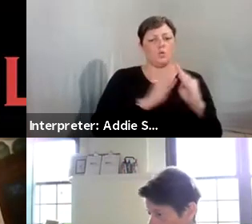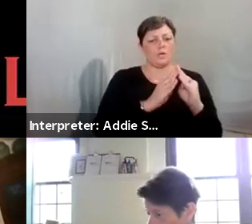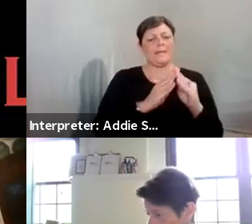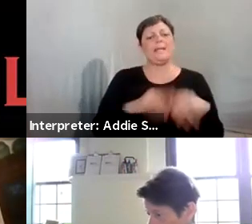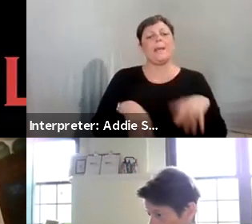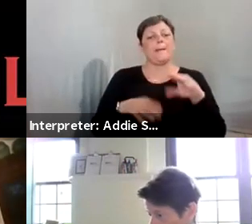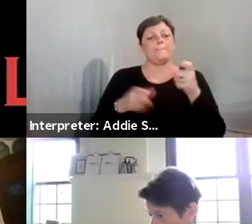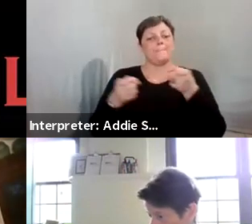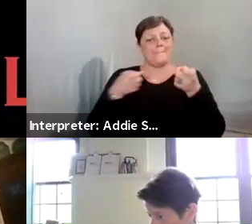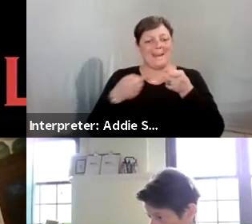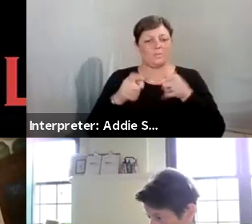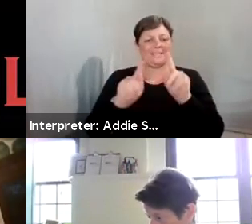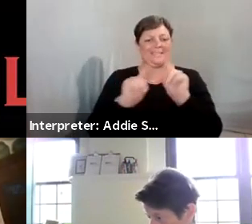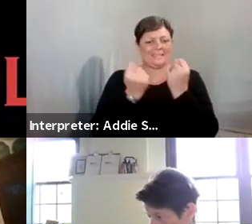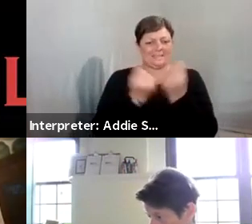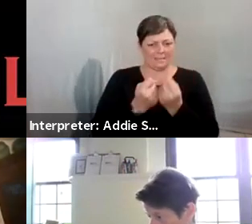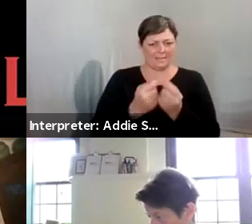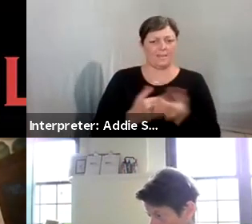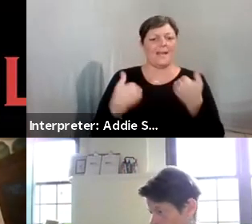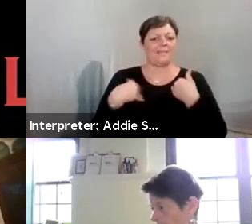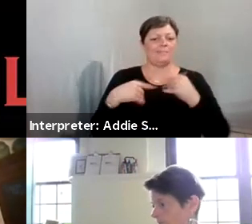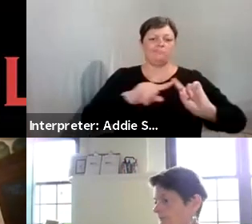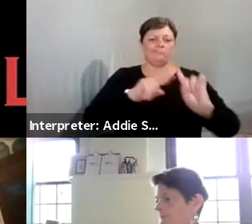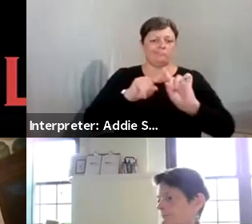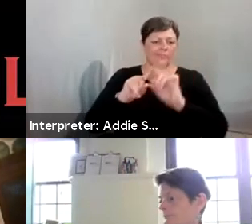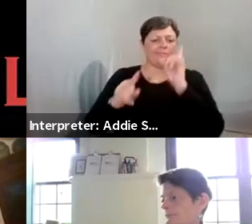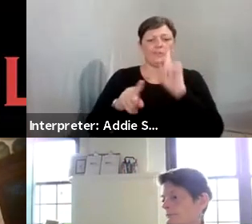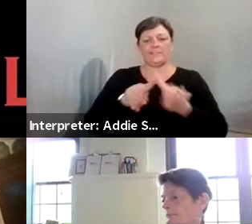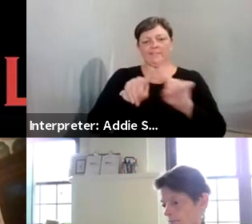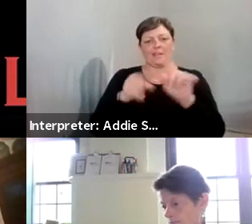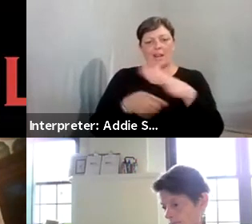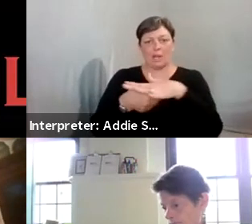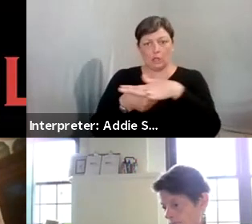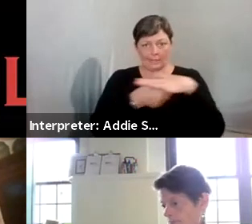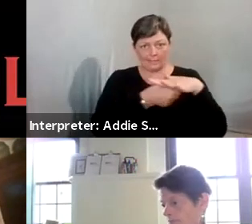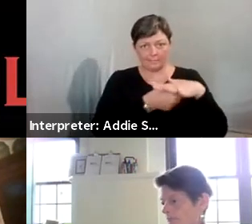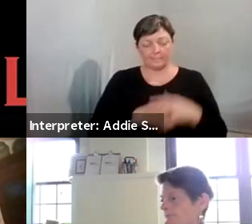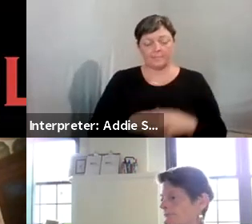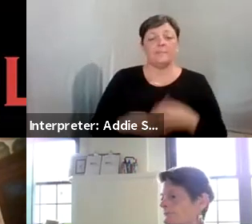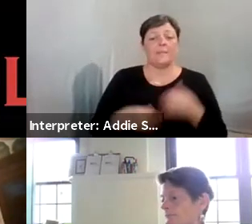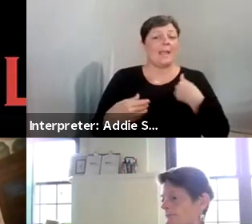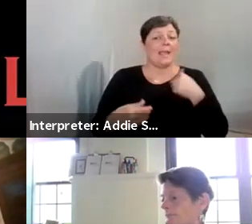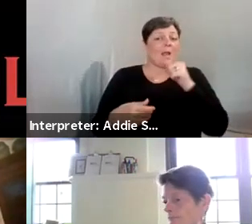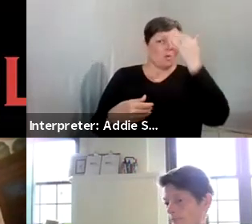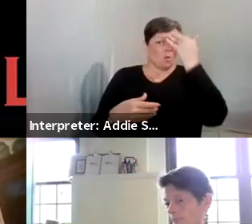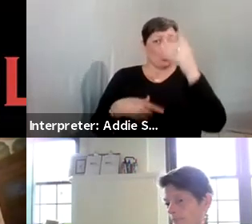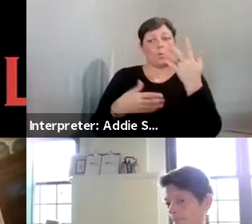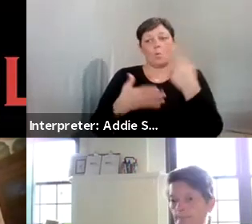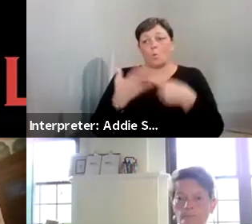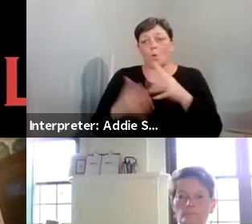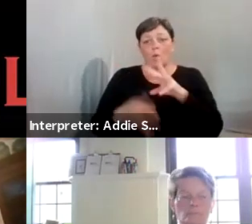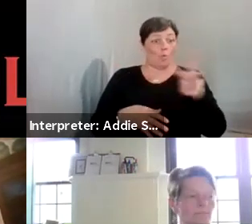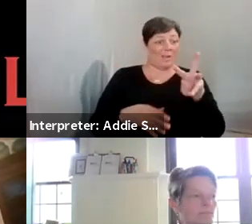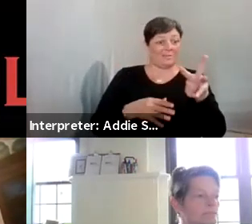Teams. And we have different ones for different areas. I don't know what the western side of the state